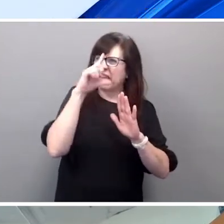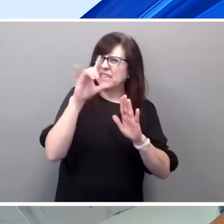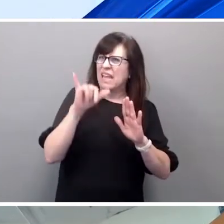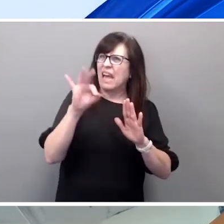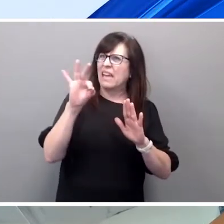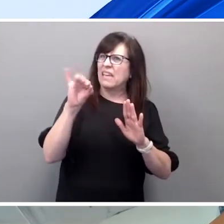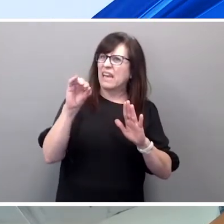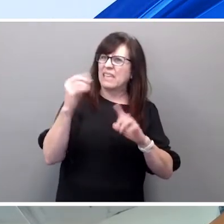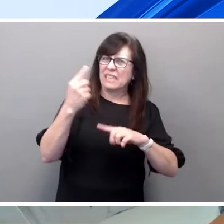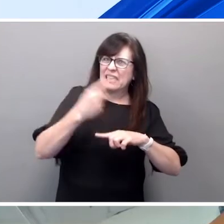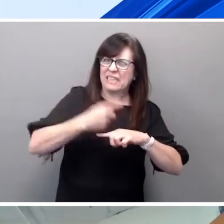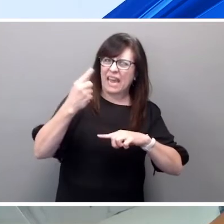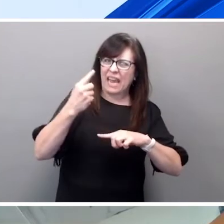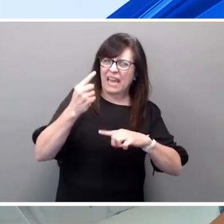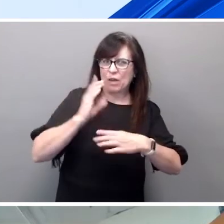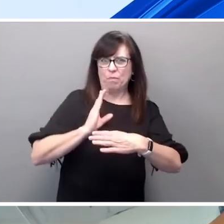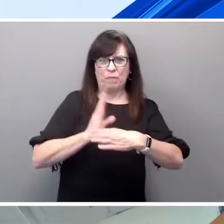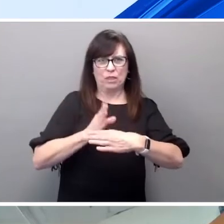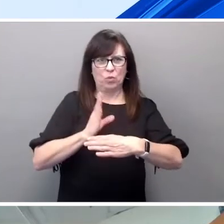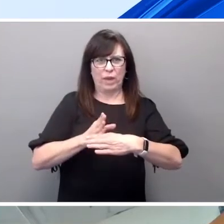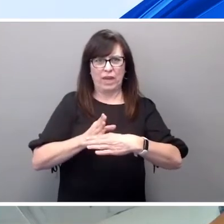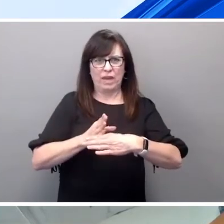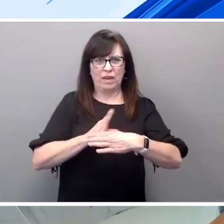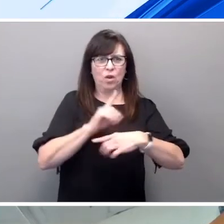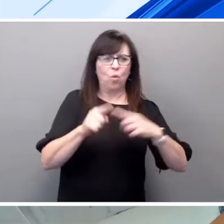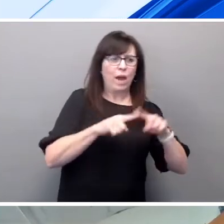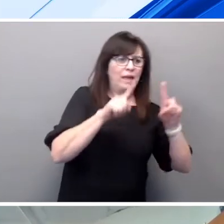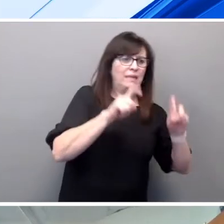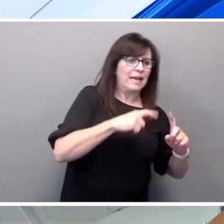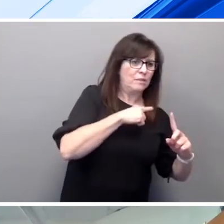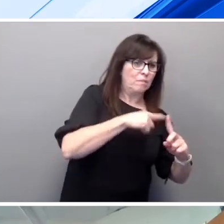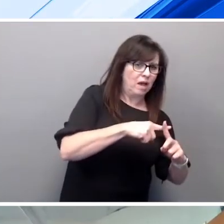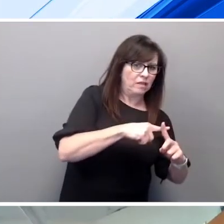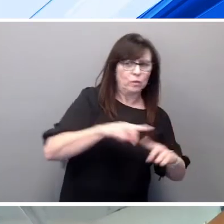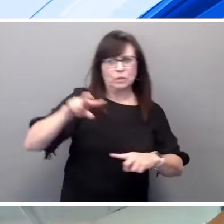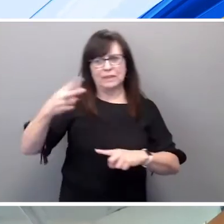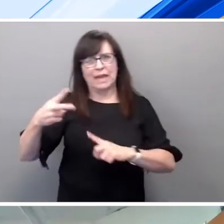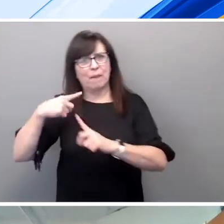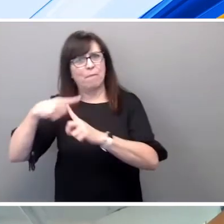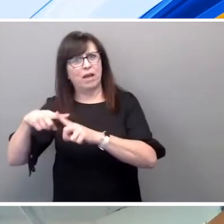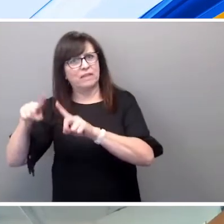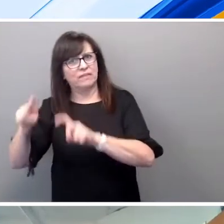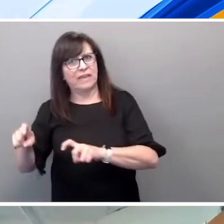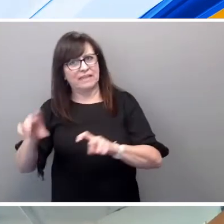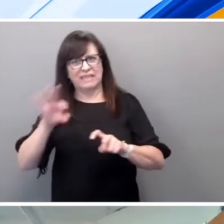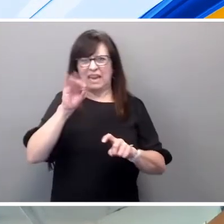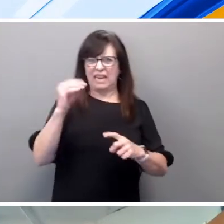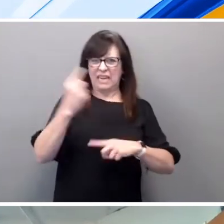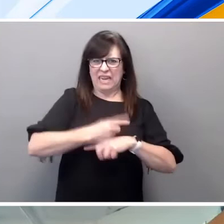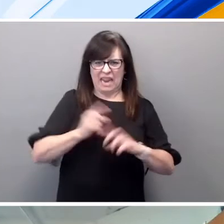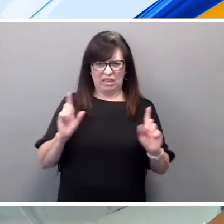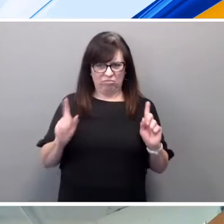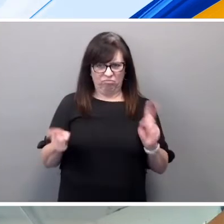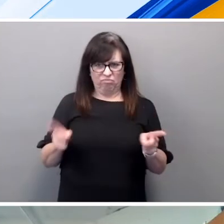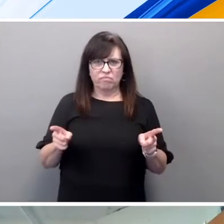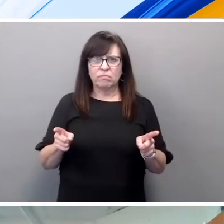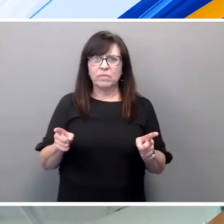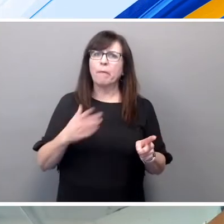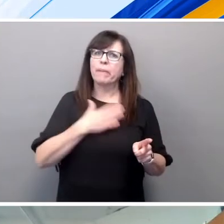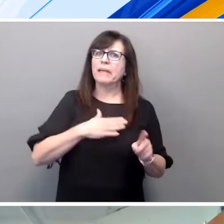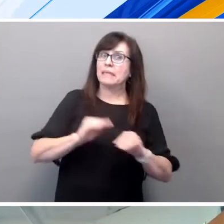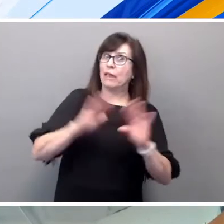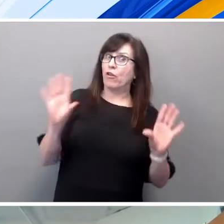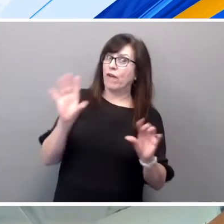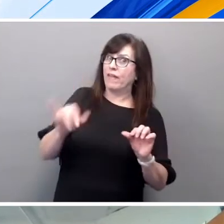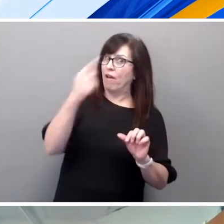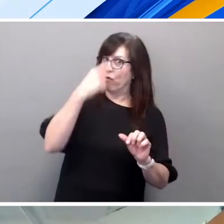90-day between when you test positive to second maybe positive test, but feel free to clarify for